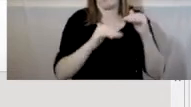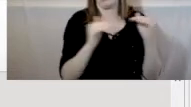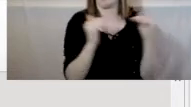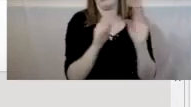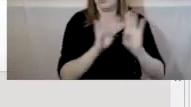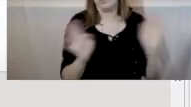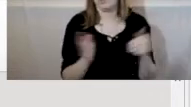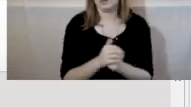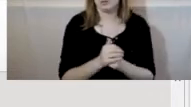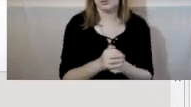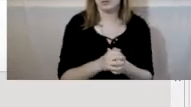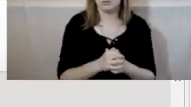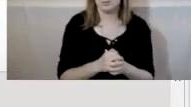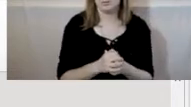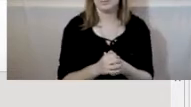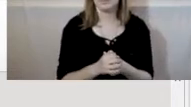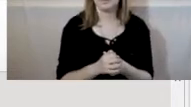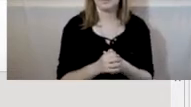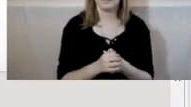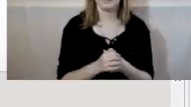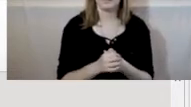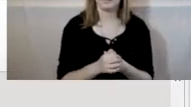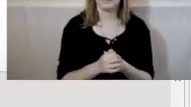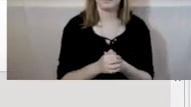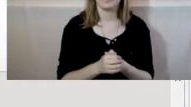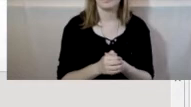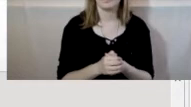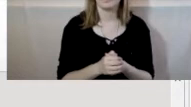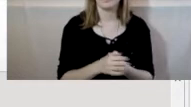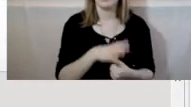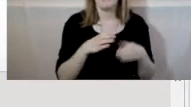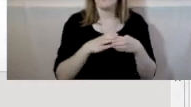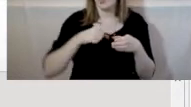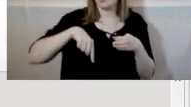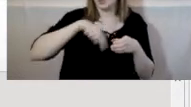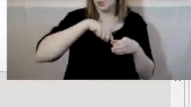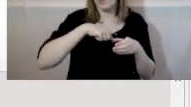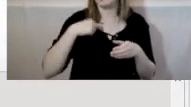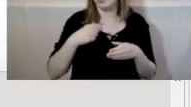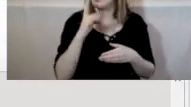So it's some of group persons knows that